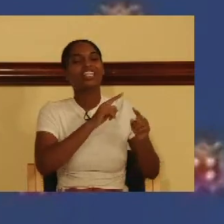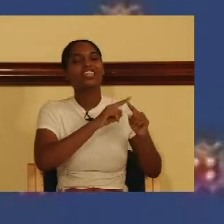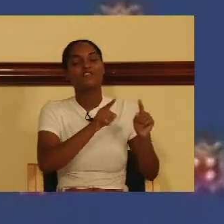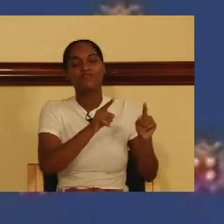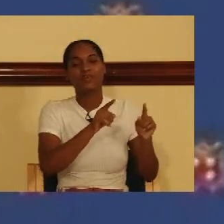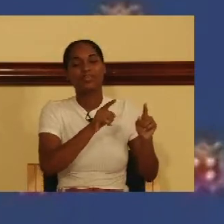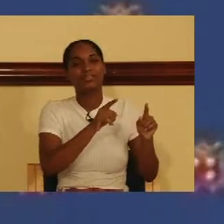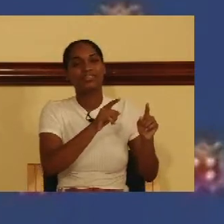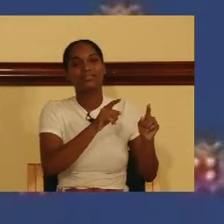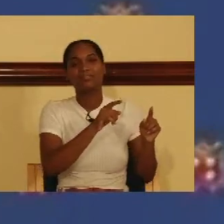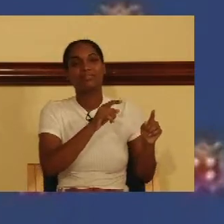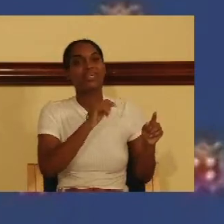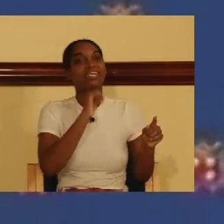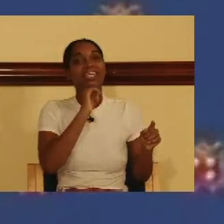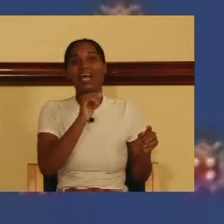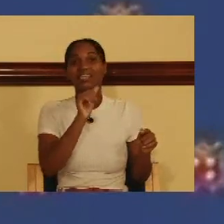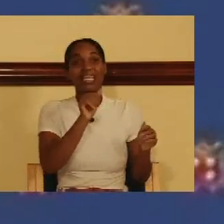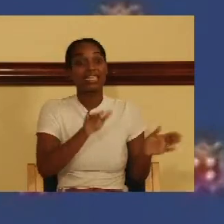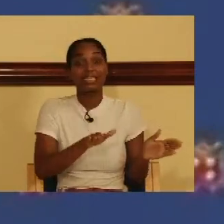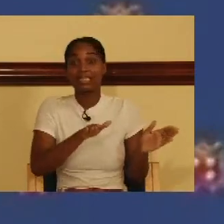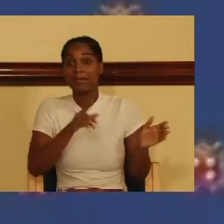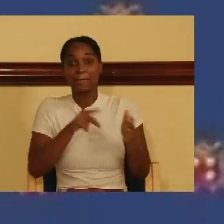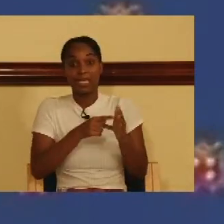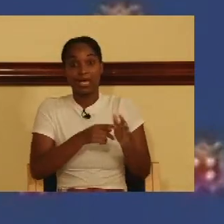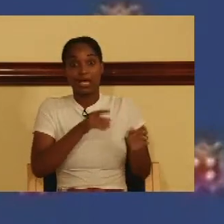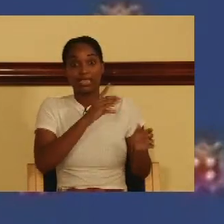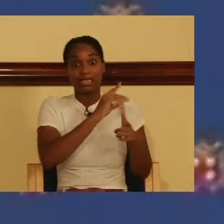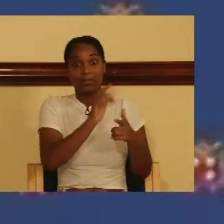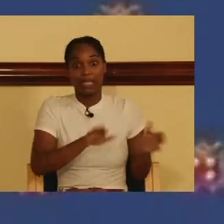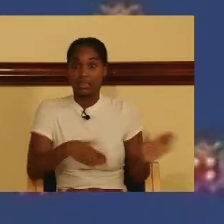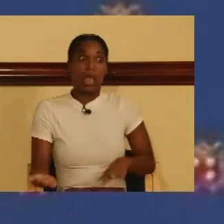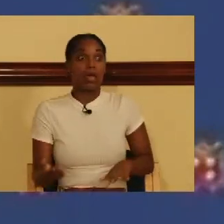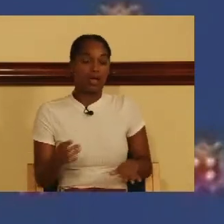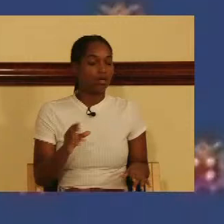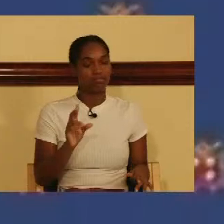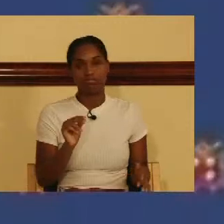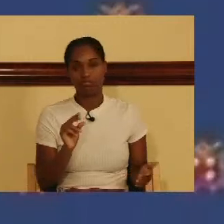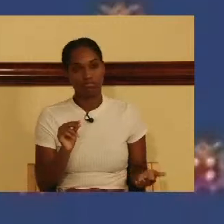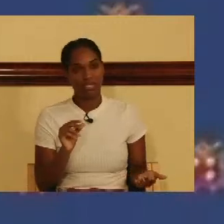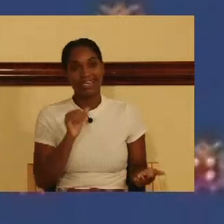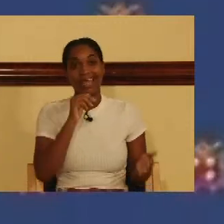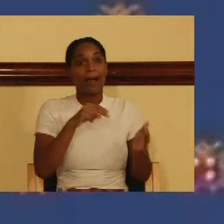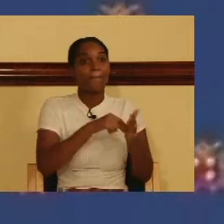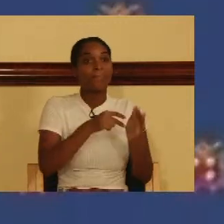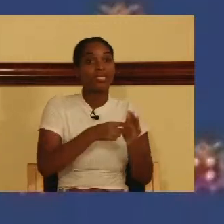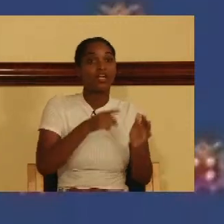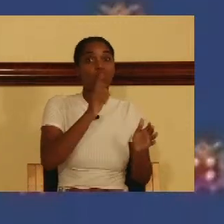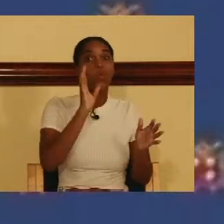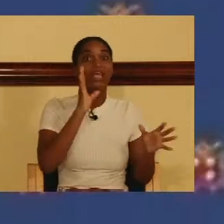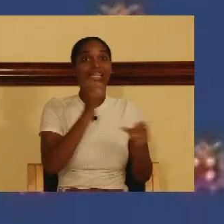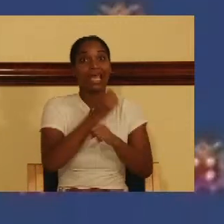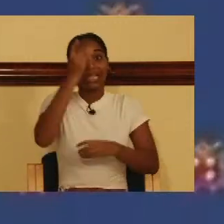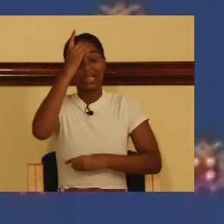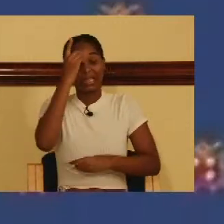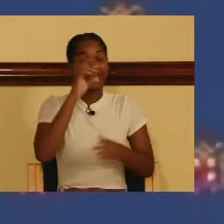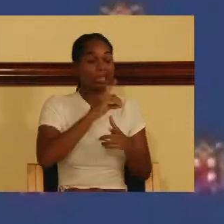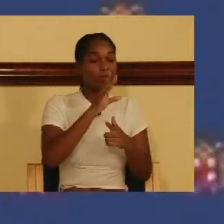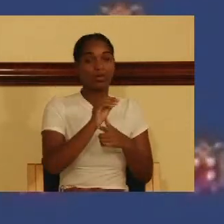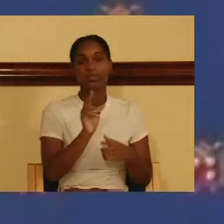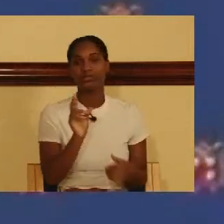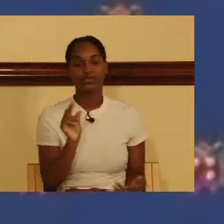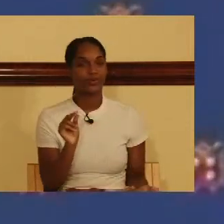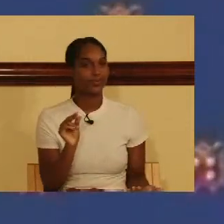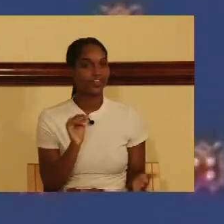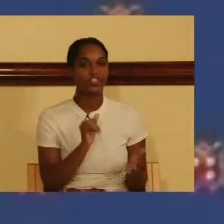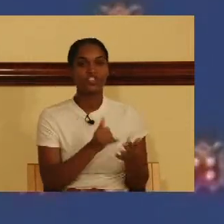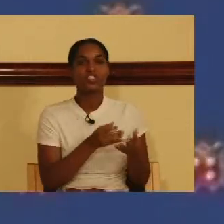another difference. It's not a death sentence, it's not a disease, it's not something that you're going to catch. It is just another diversity.